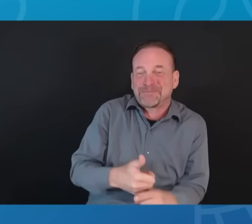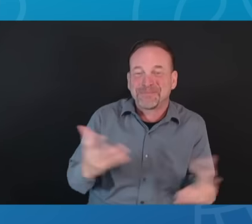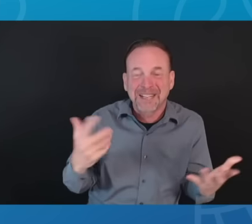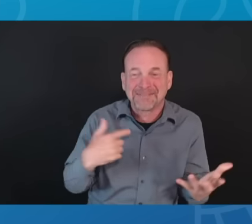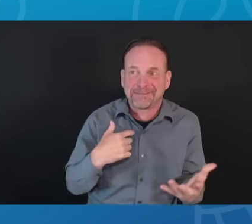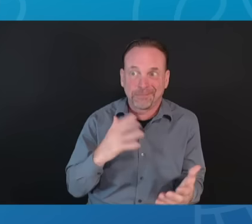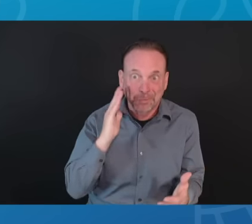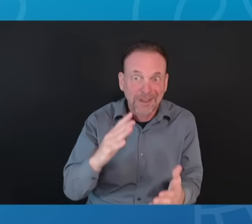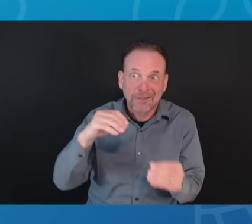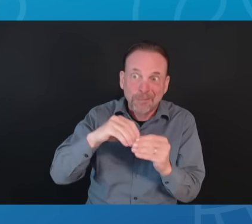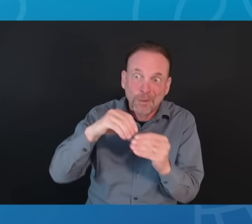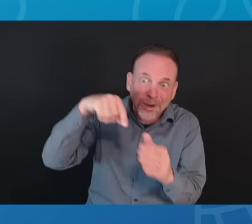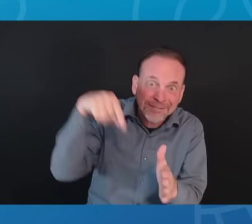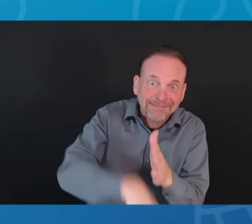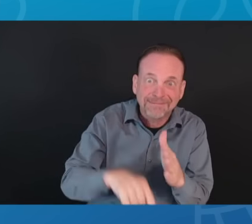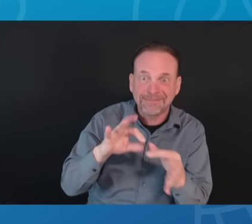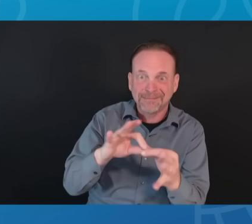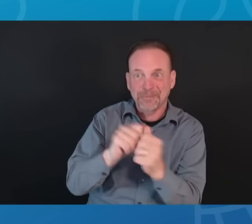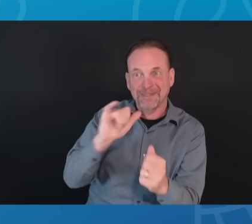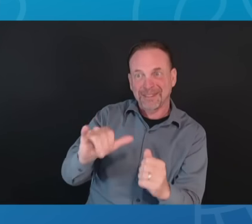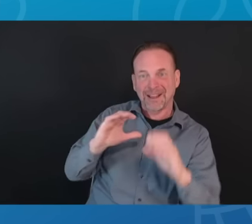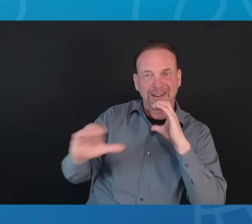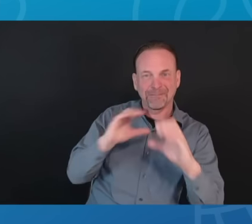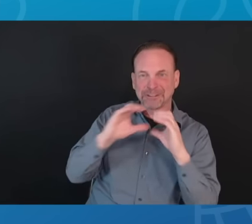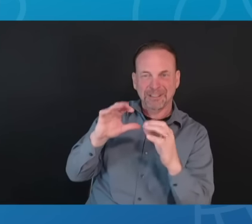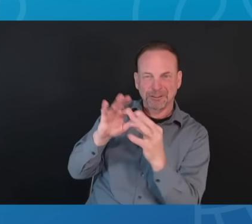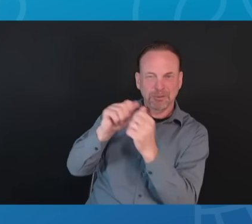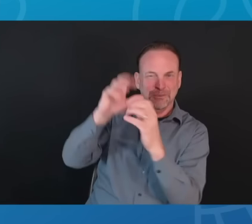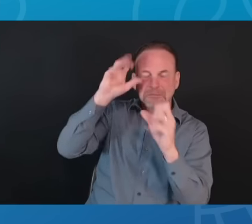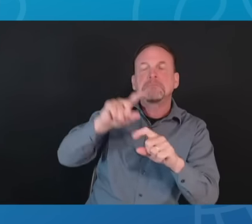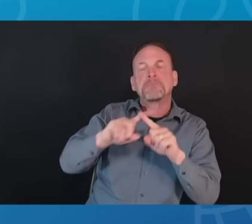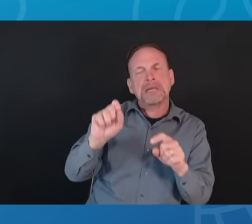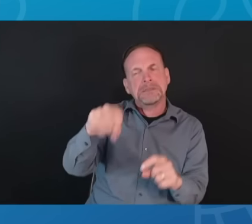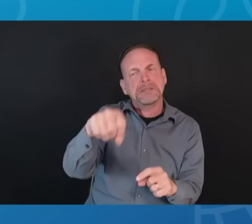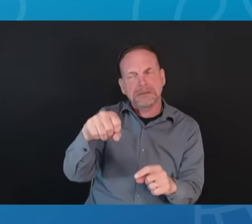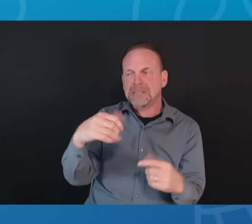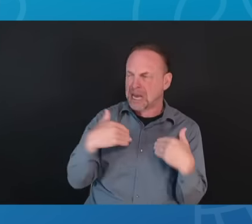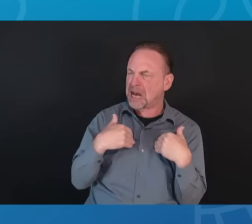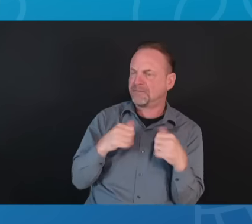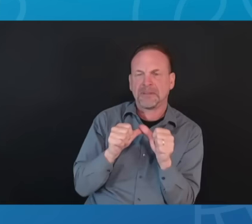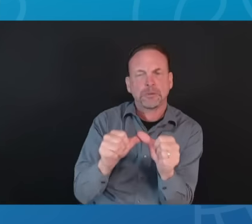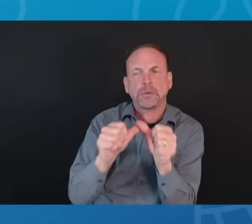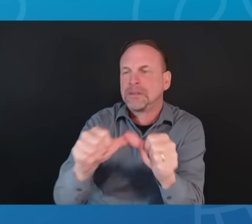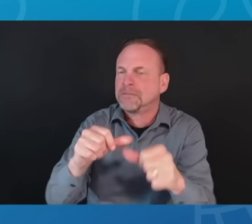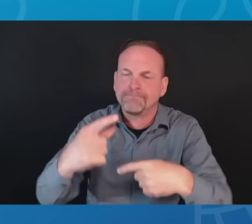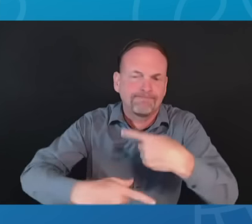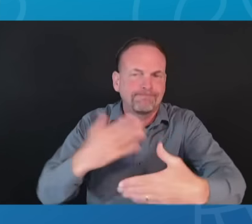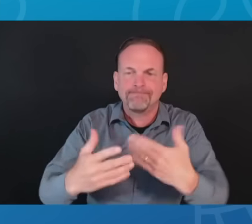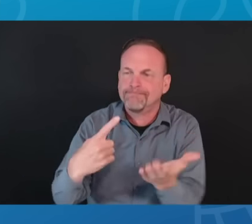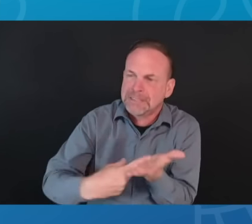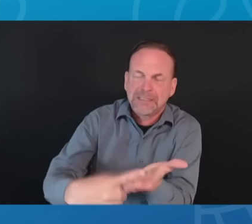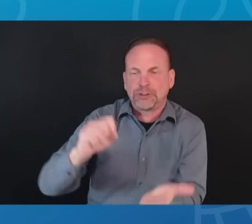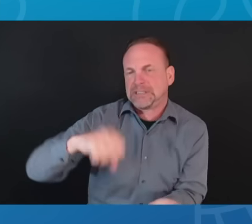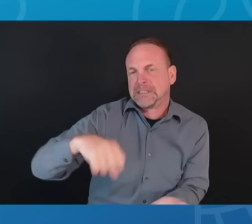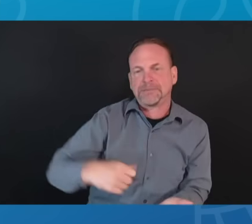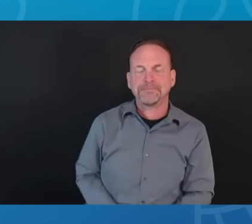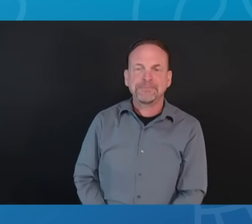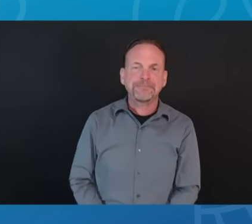The conversations are ongoing, and I'm not going to characterize them further. Thank you so much. In Bangladesh, this